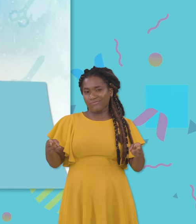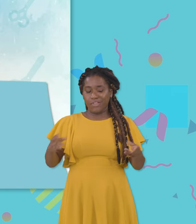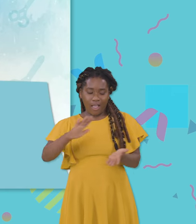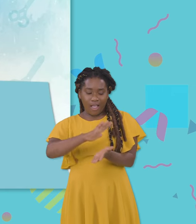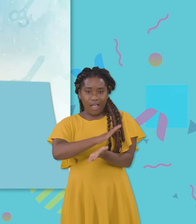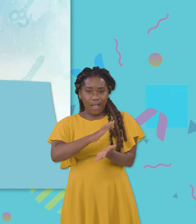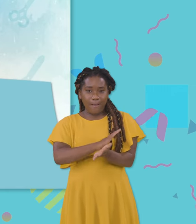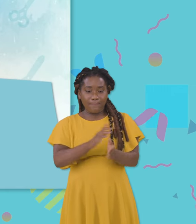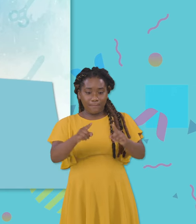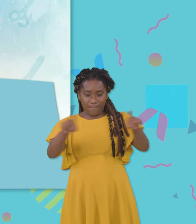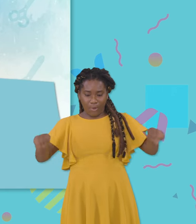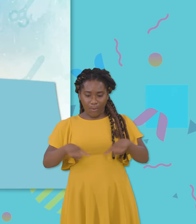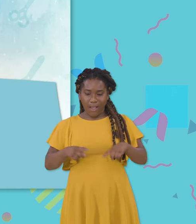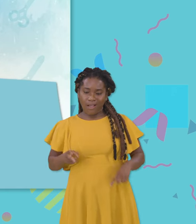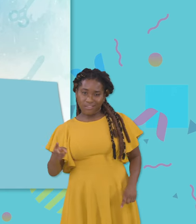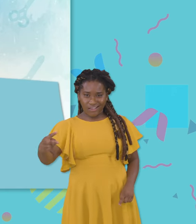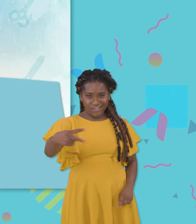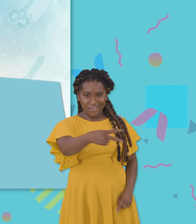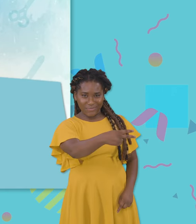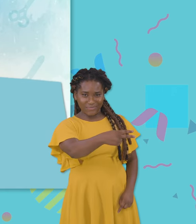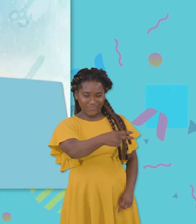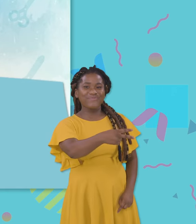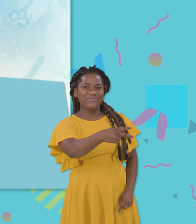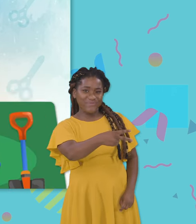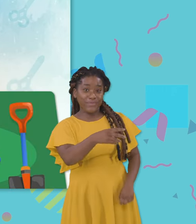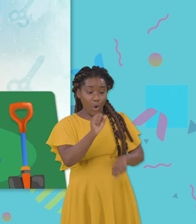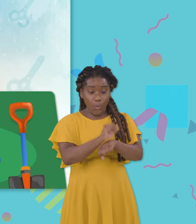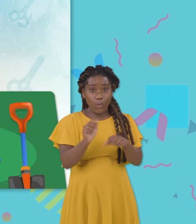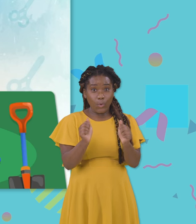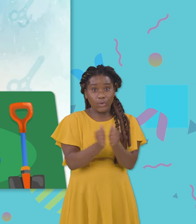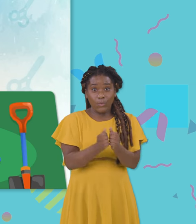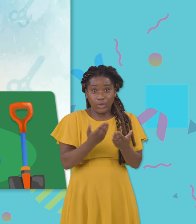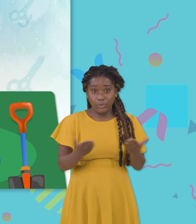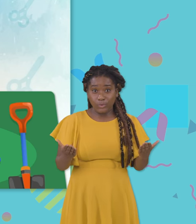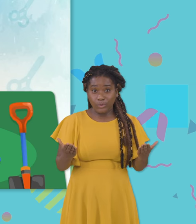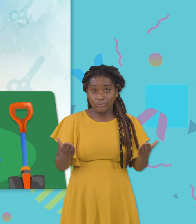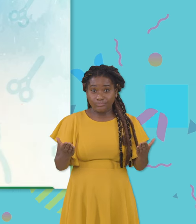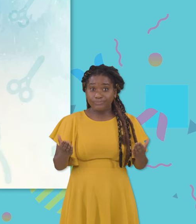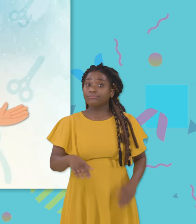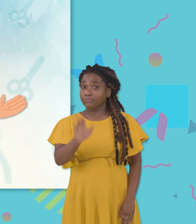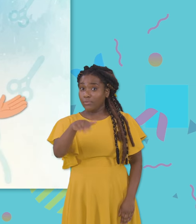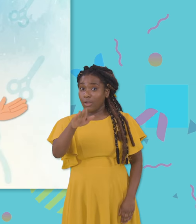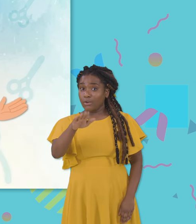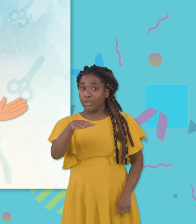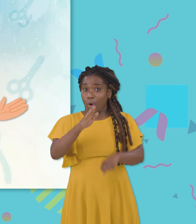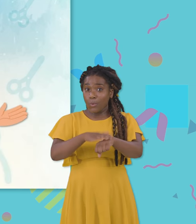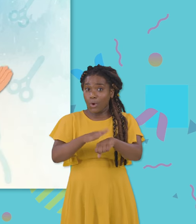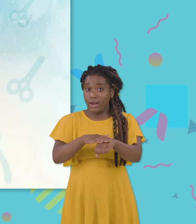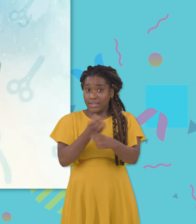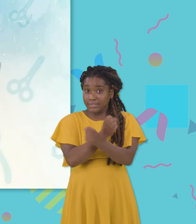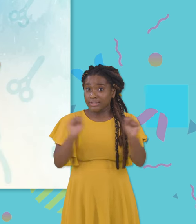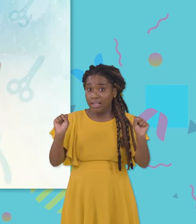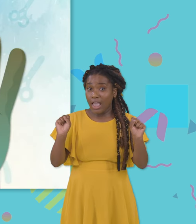snip. Cutting paper with some scissors going clip, clip. When you're working with tools, you've got to be real safe